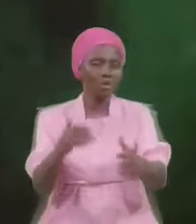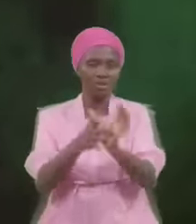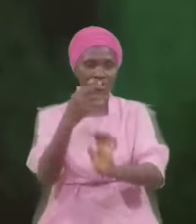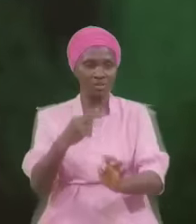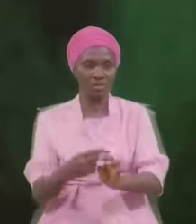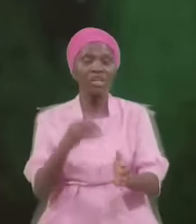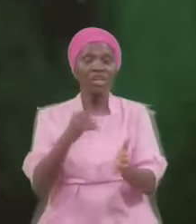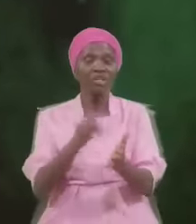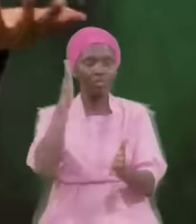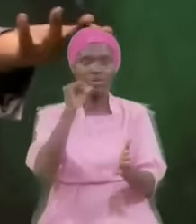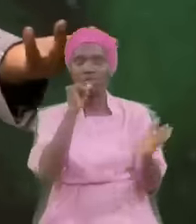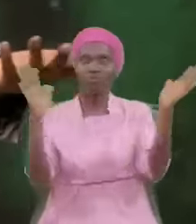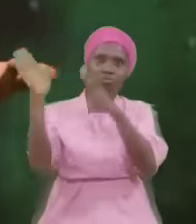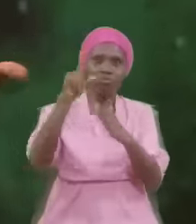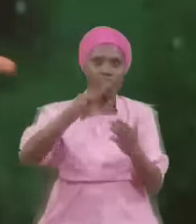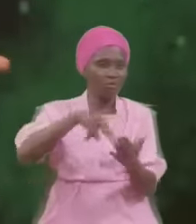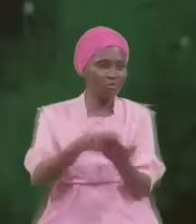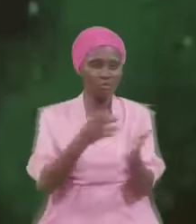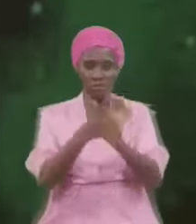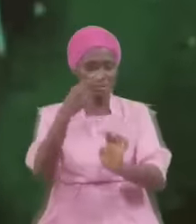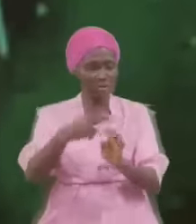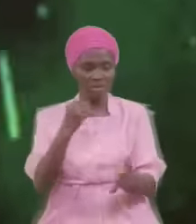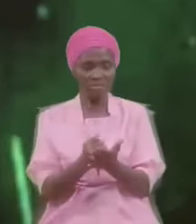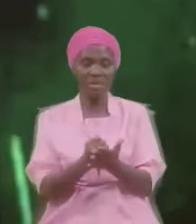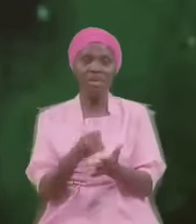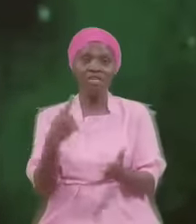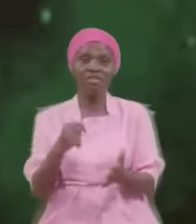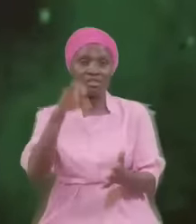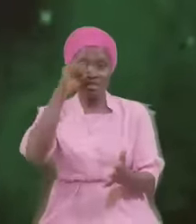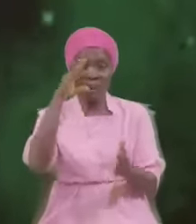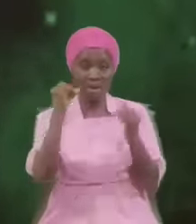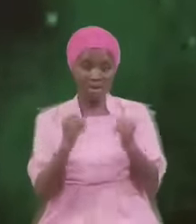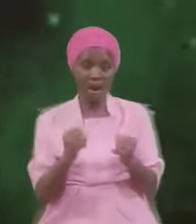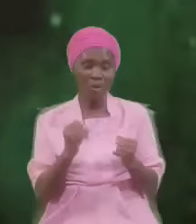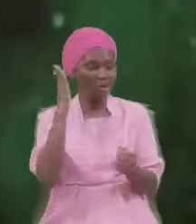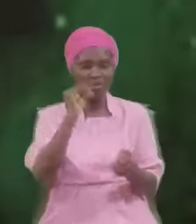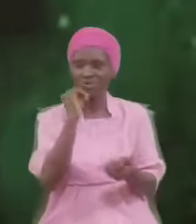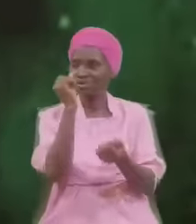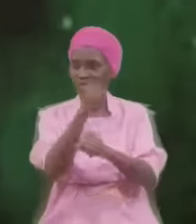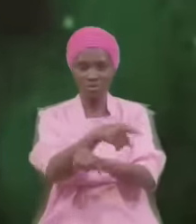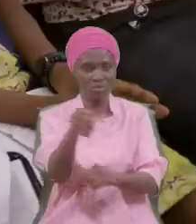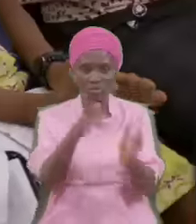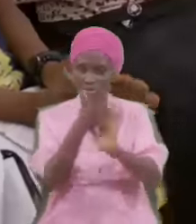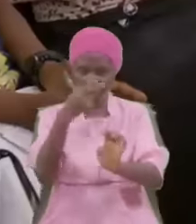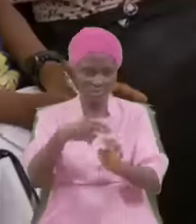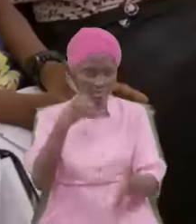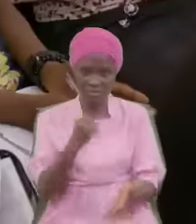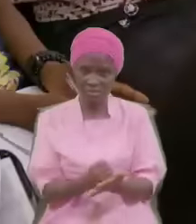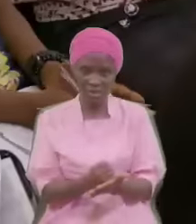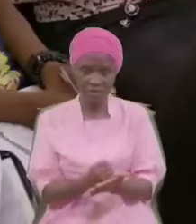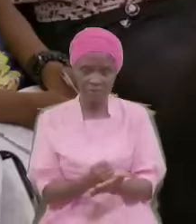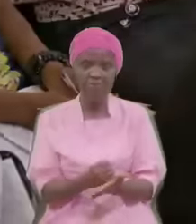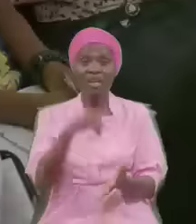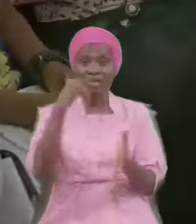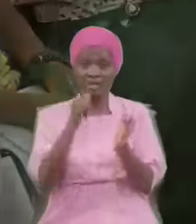you down. And evil powers will not overcome you in Jesus' name. It